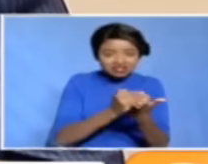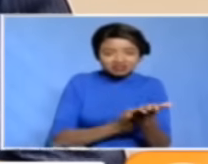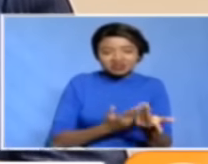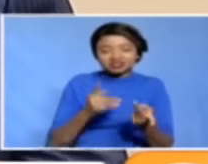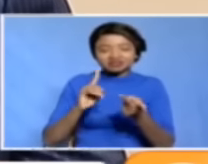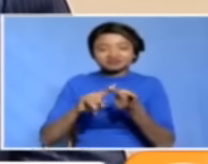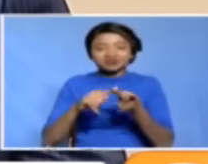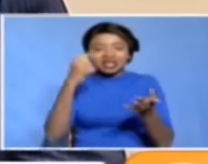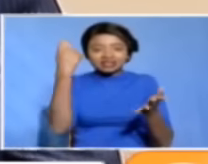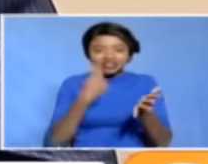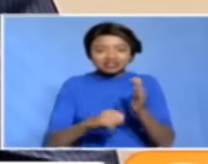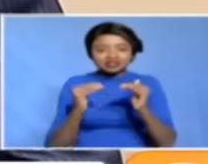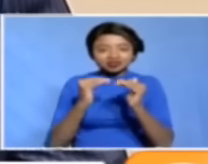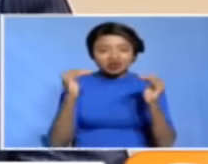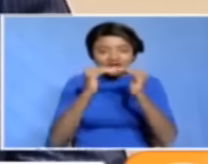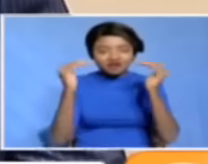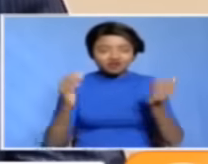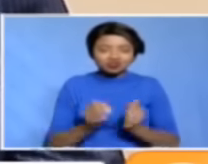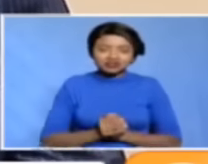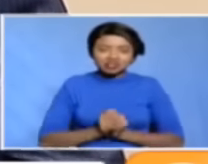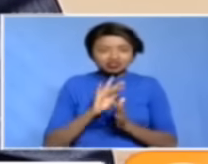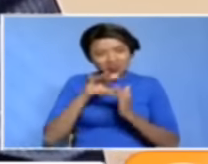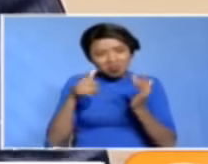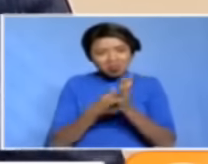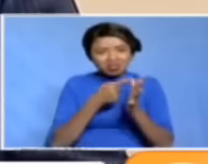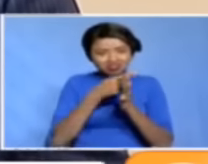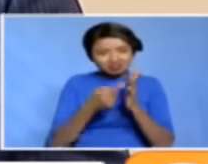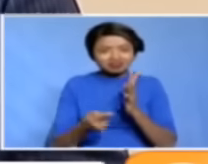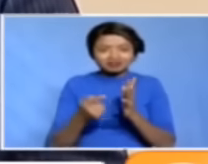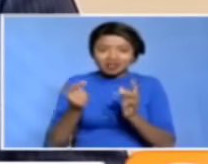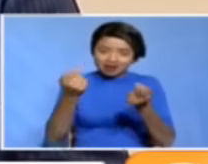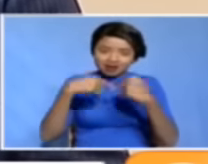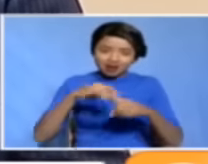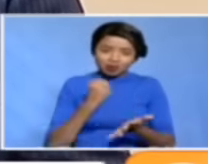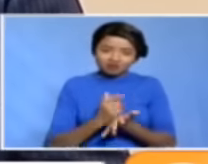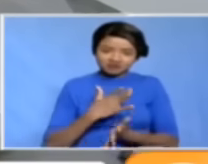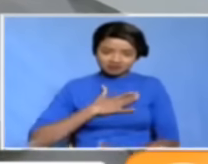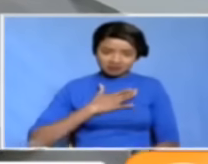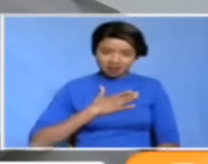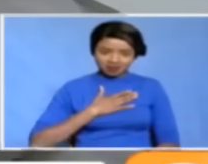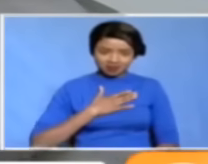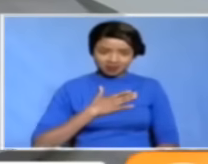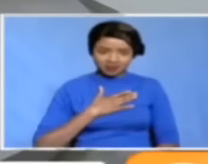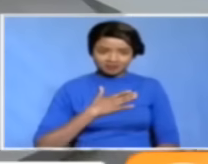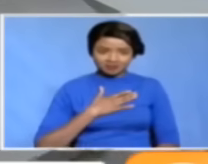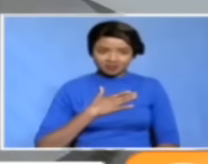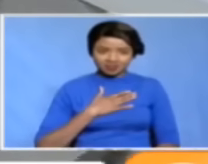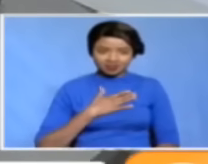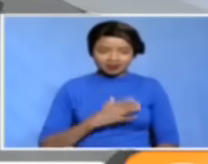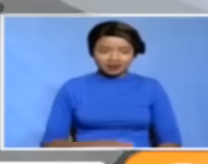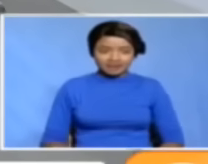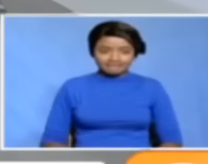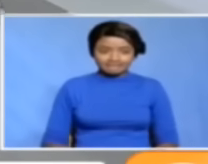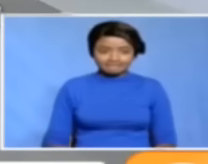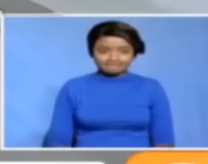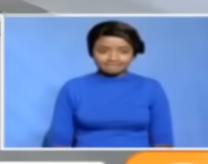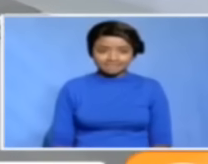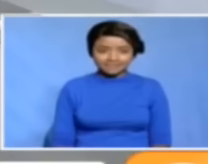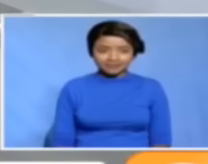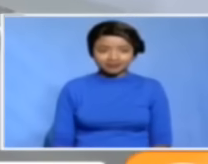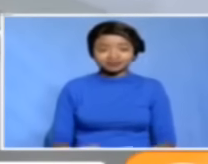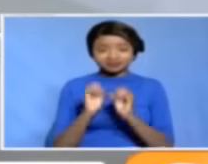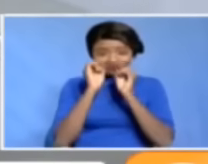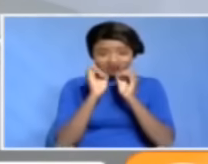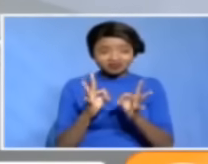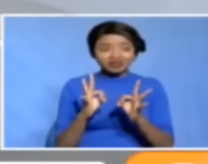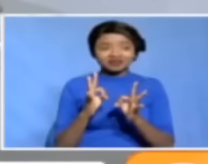the taxation levels, so all these ministers deal with my office. And that I don't mind. In fact, if a